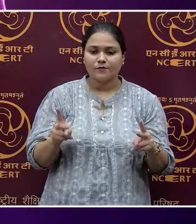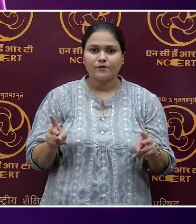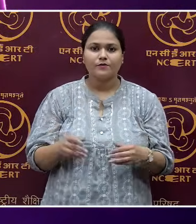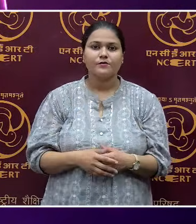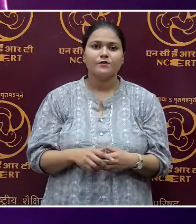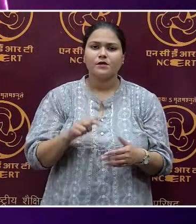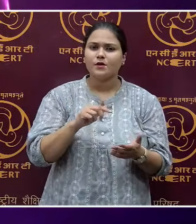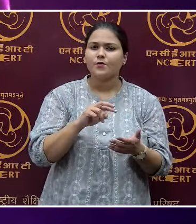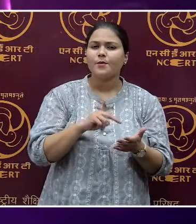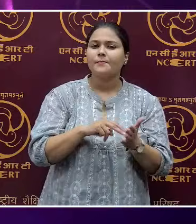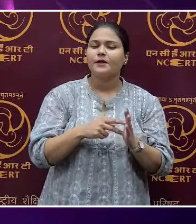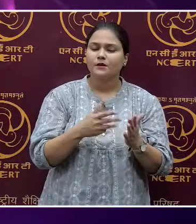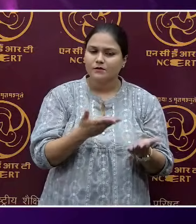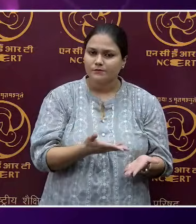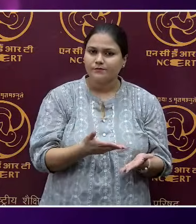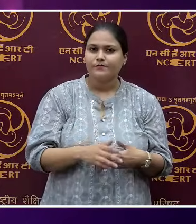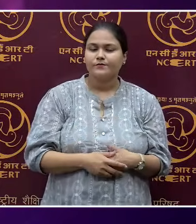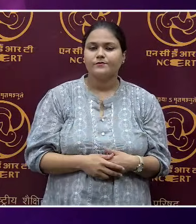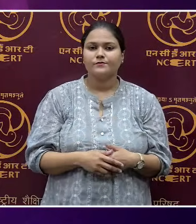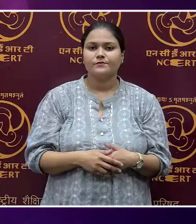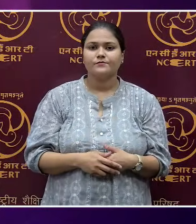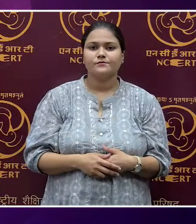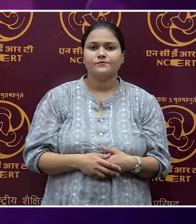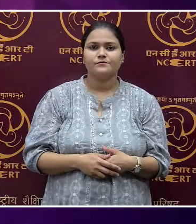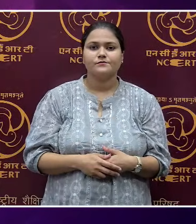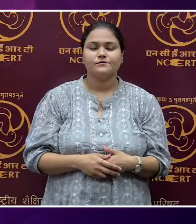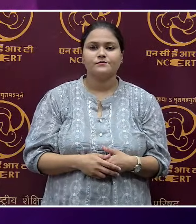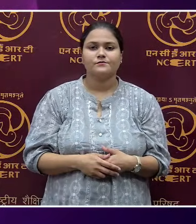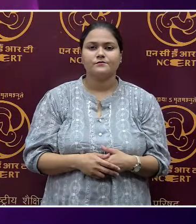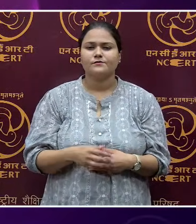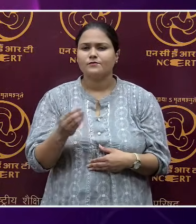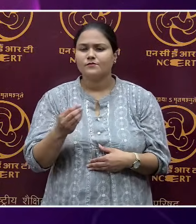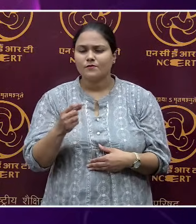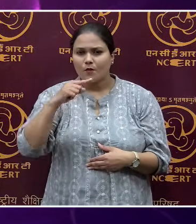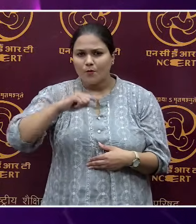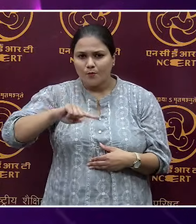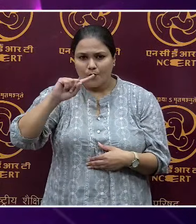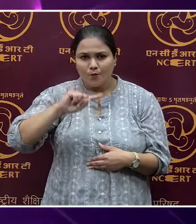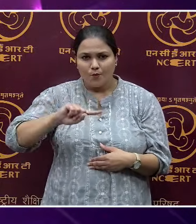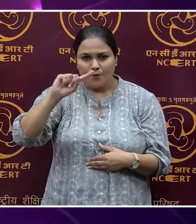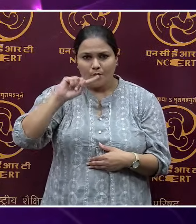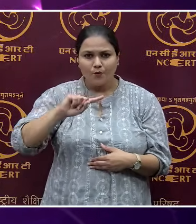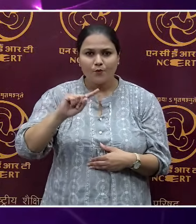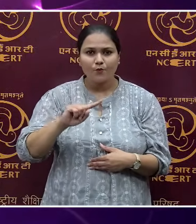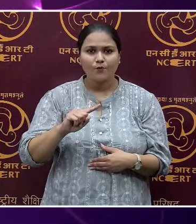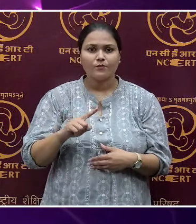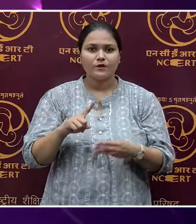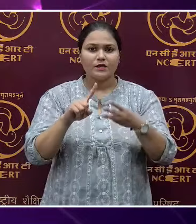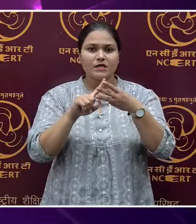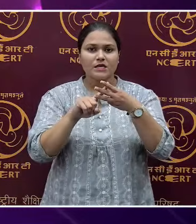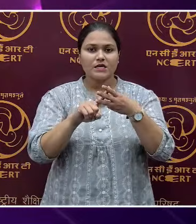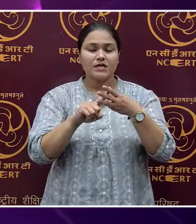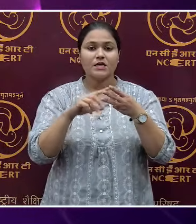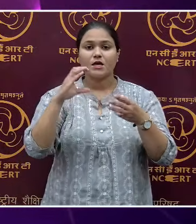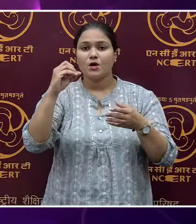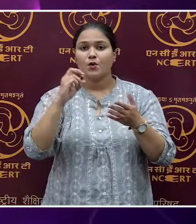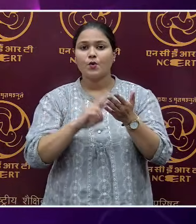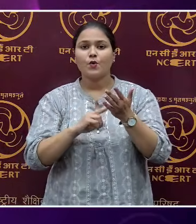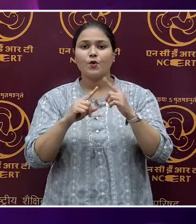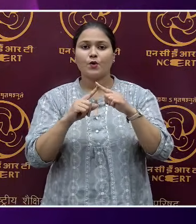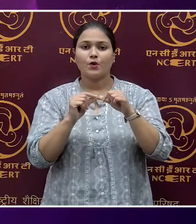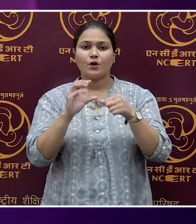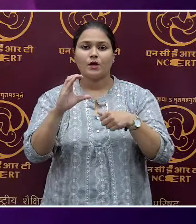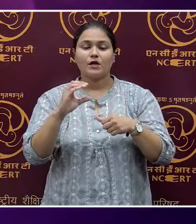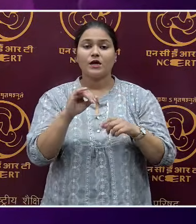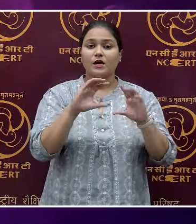is this? Apart from the, after little bit scroll down, you can see the virtual labs e-contact are there, grade wise, from class 6 to